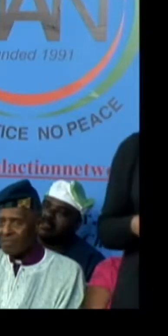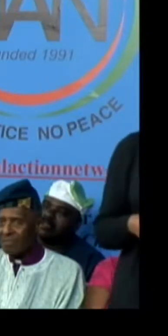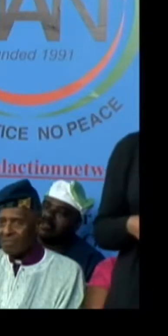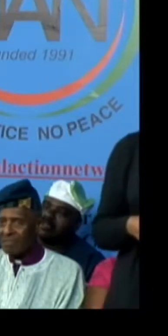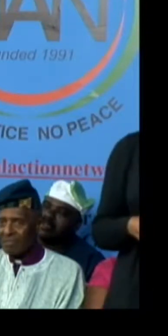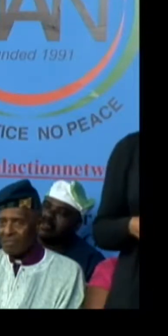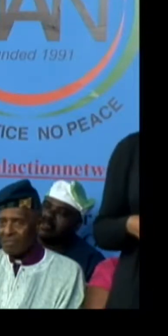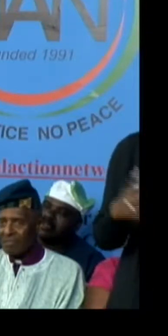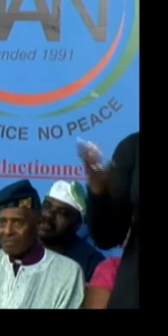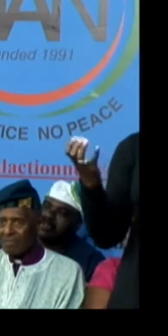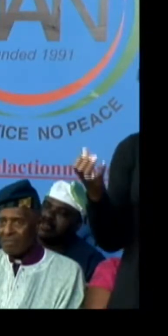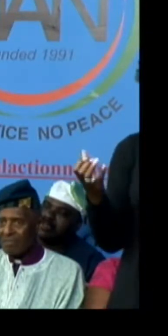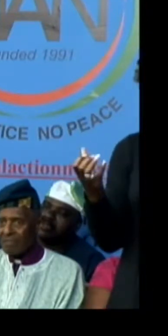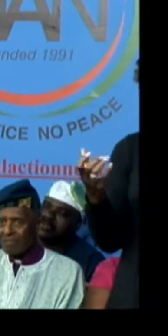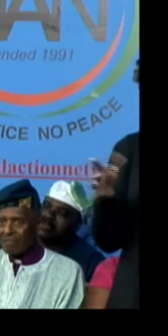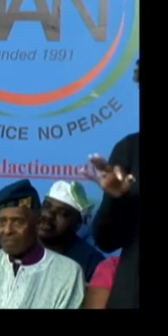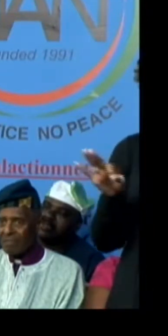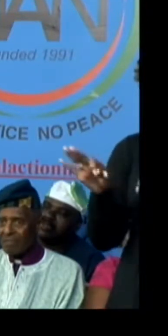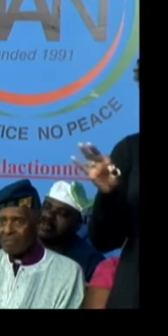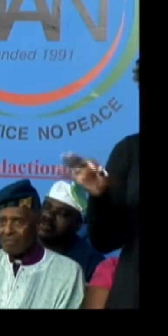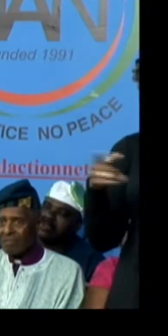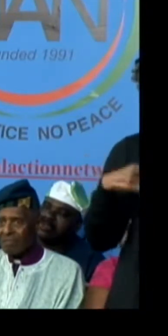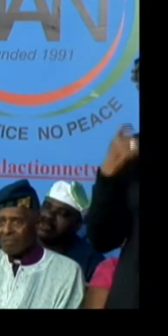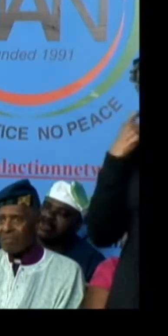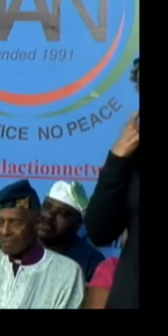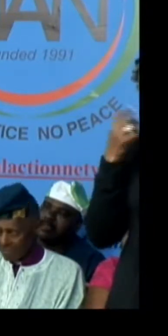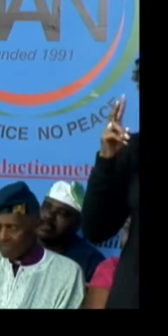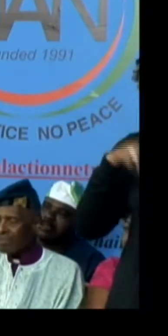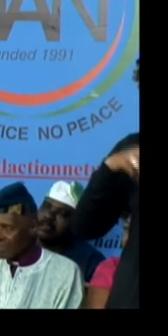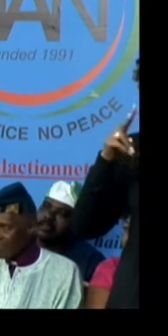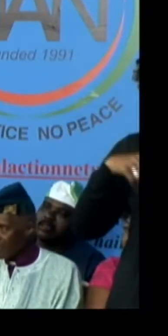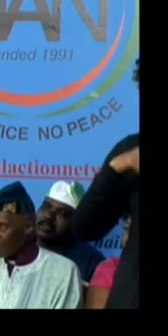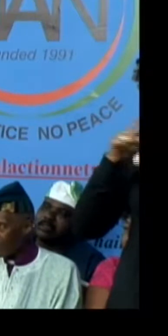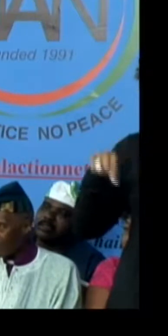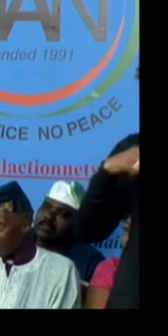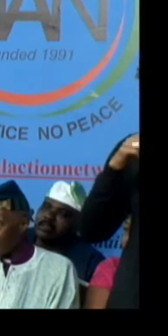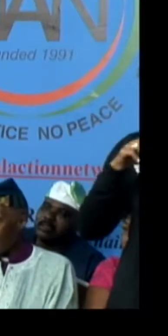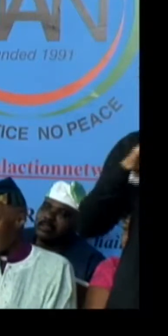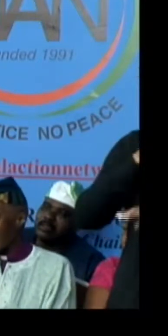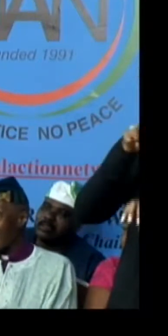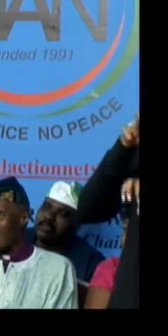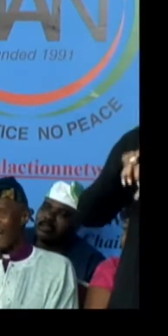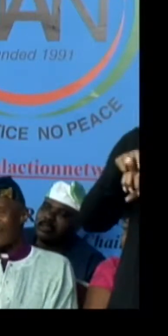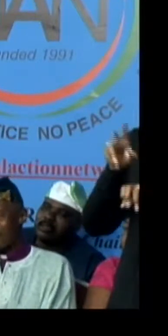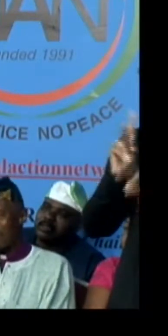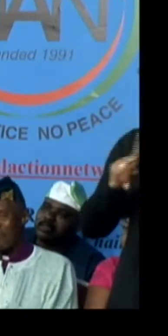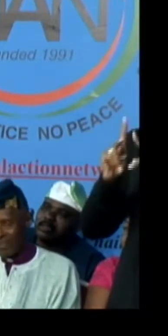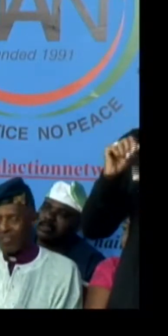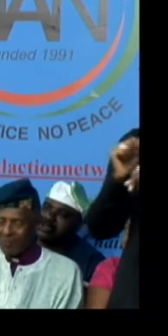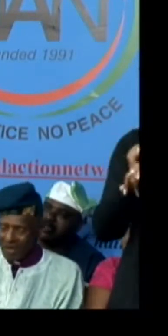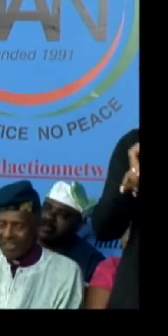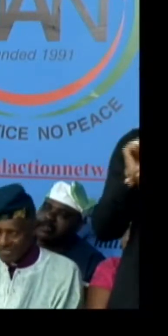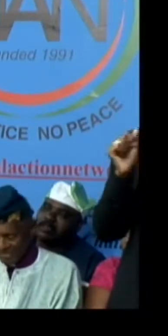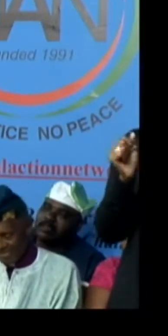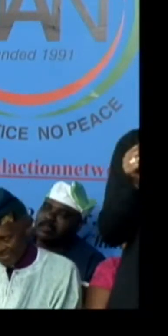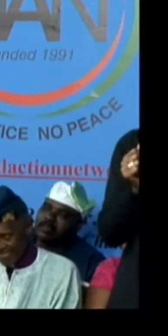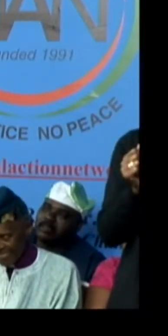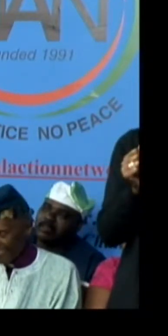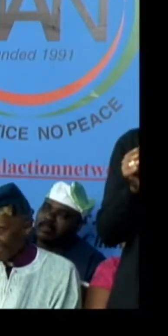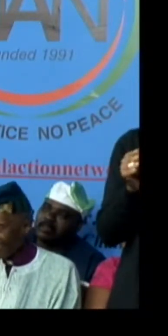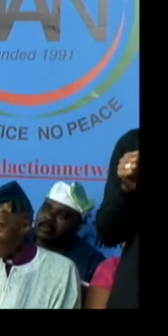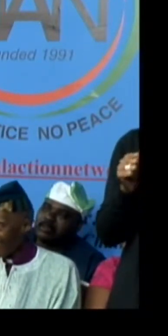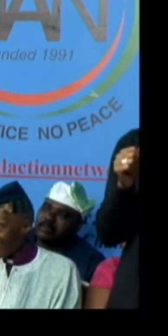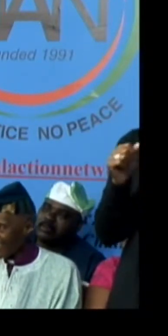And I've been reading a lot about how the Irish worked with Frederick Douglass, even in the days of